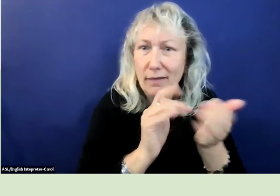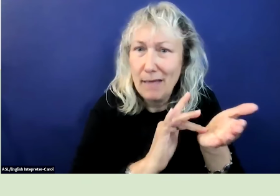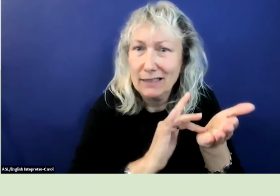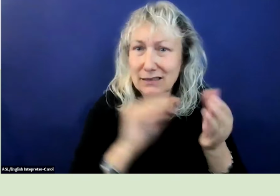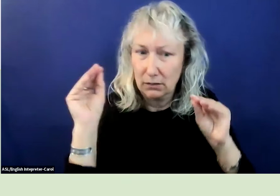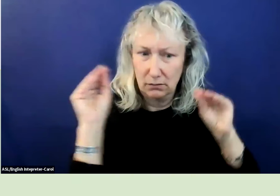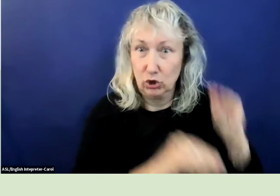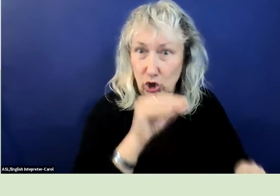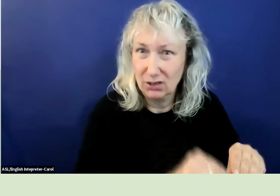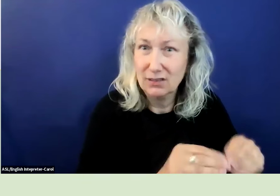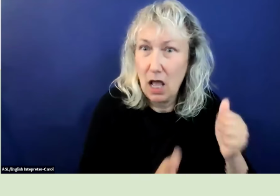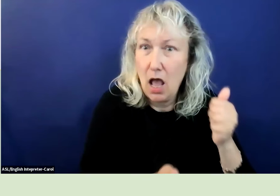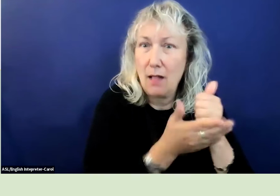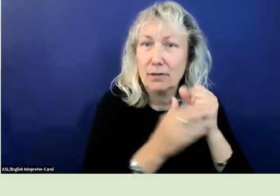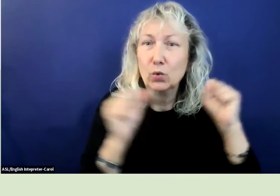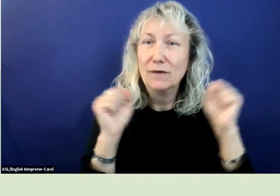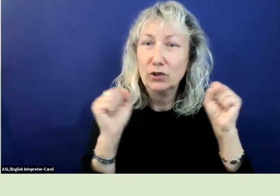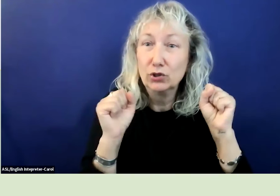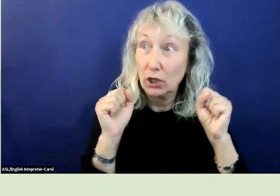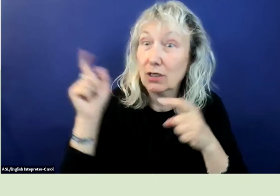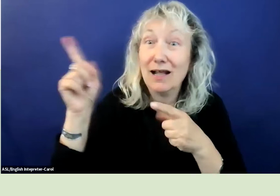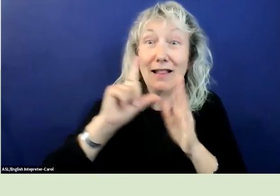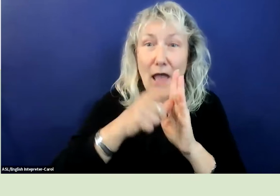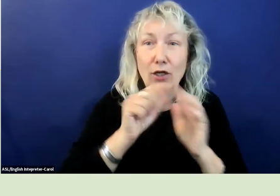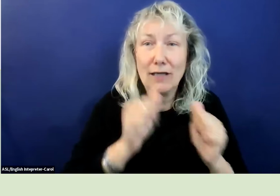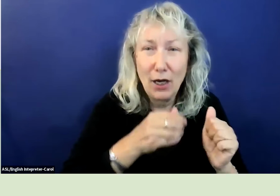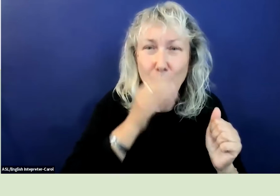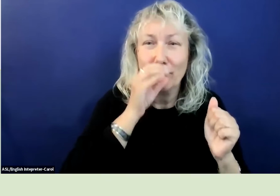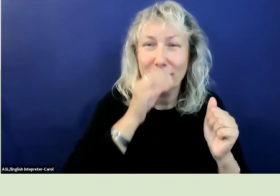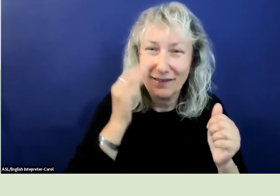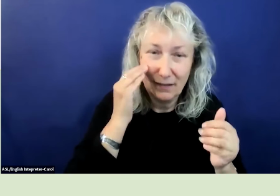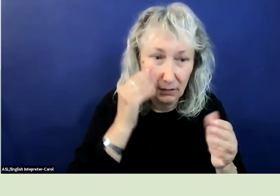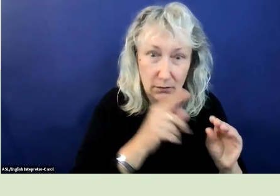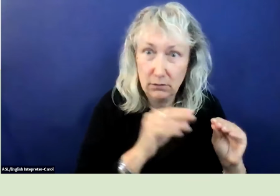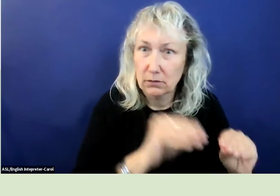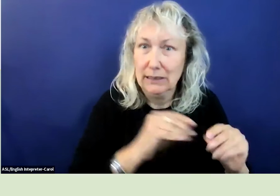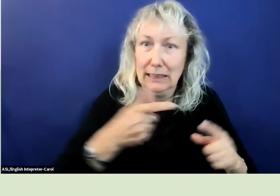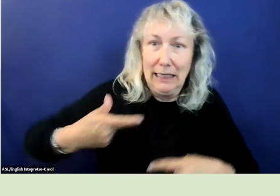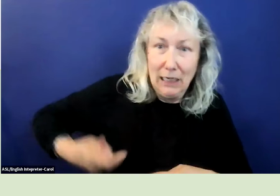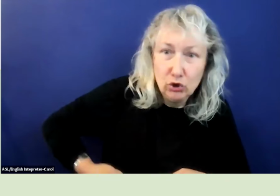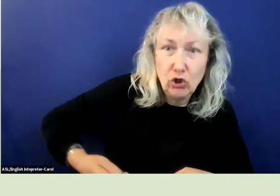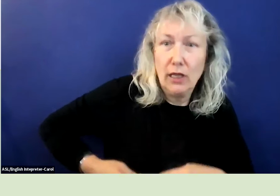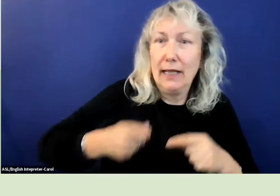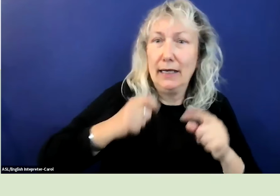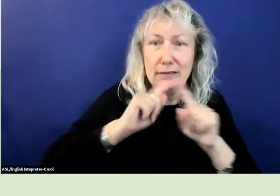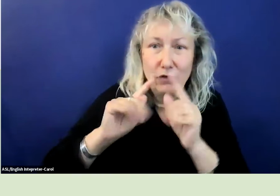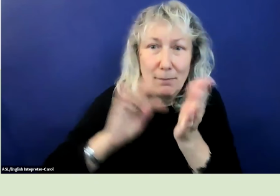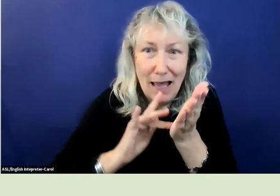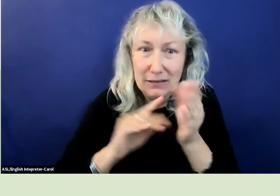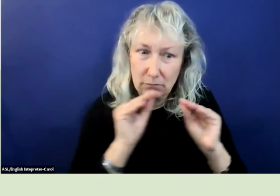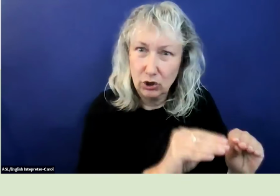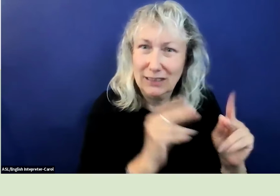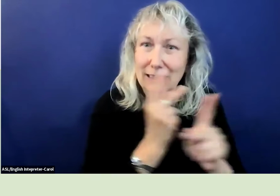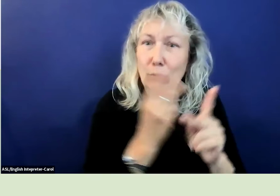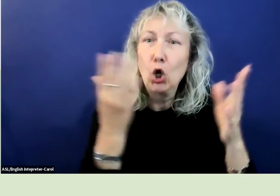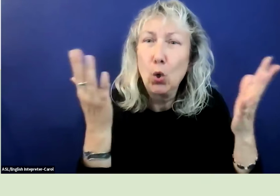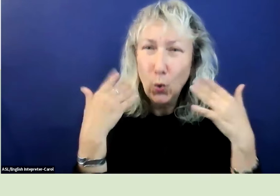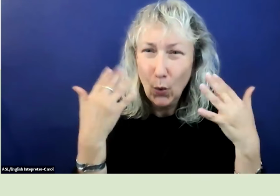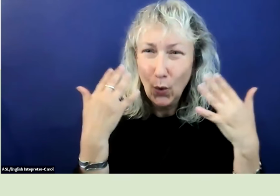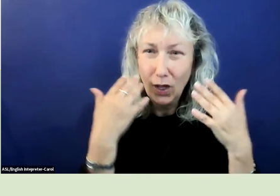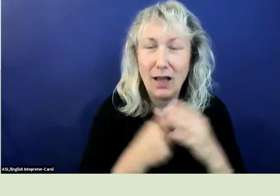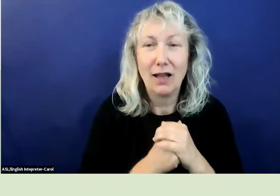that require to be refrigerated, especially our insulin and everything. Not only that, but we can